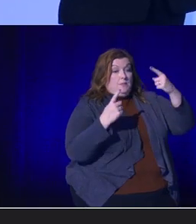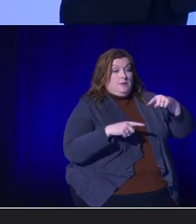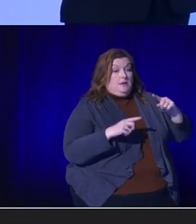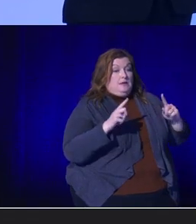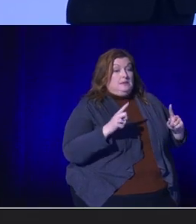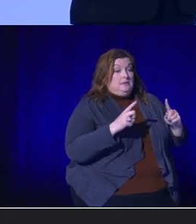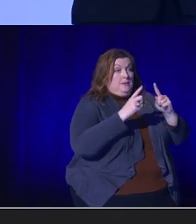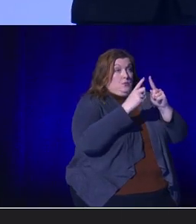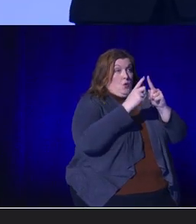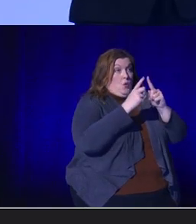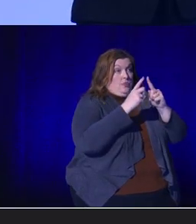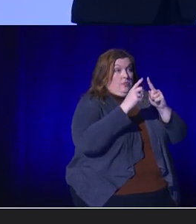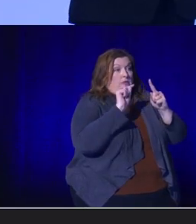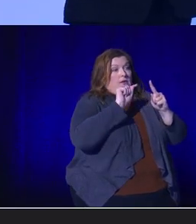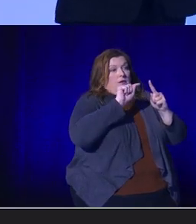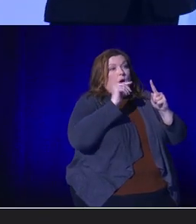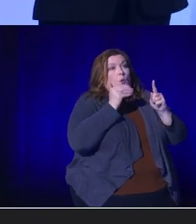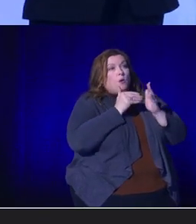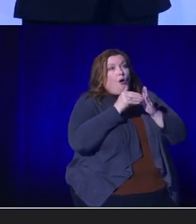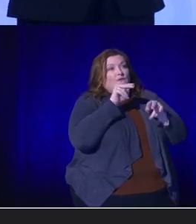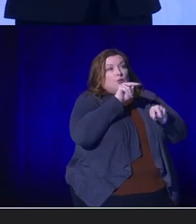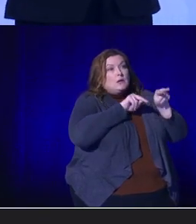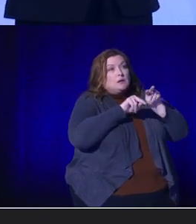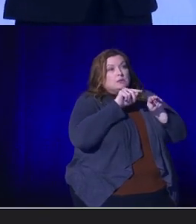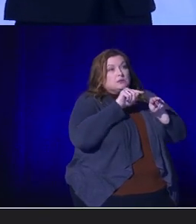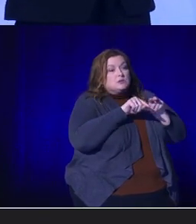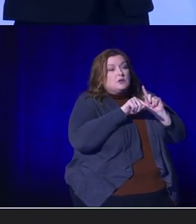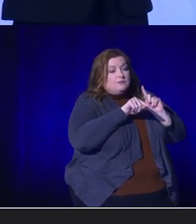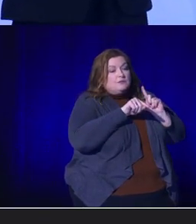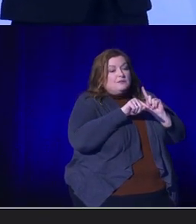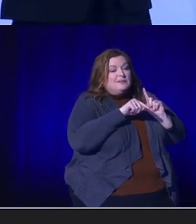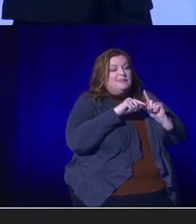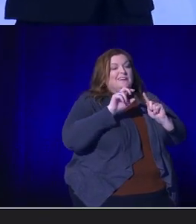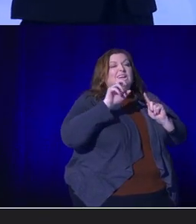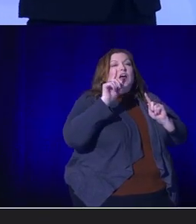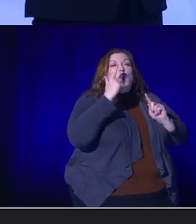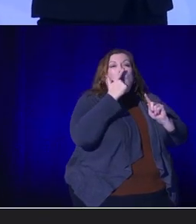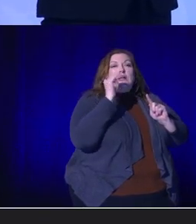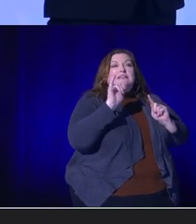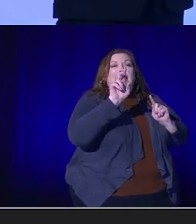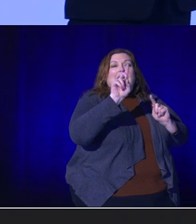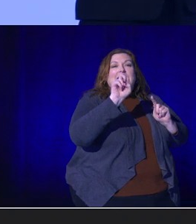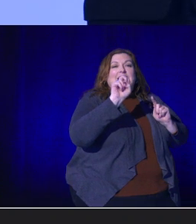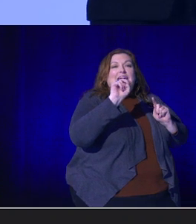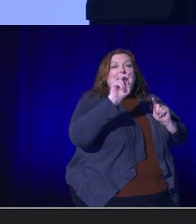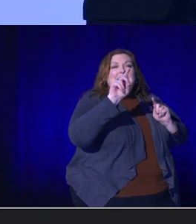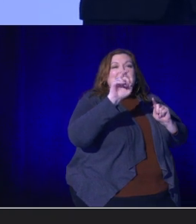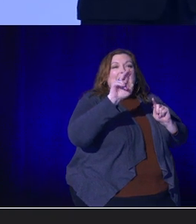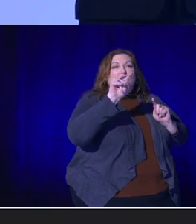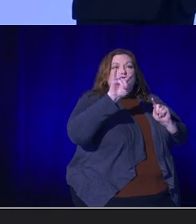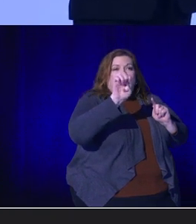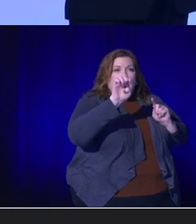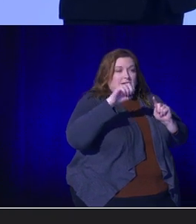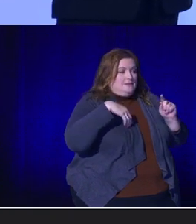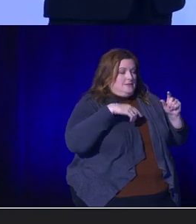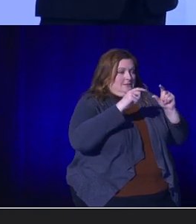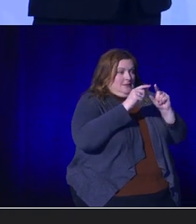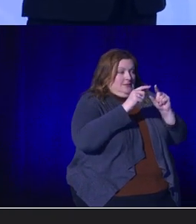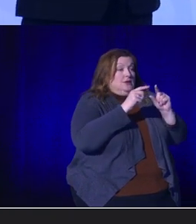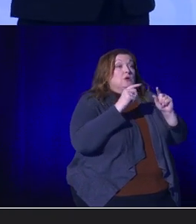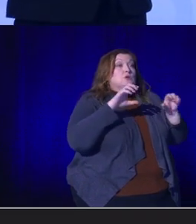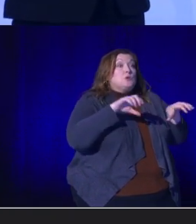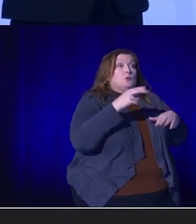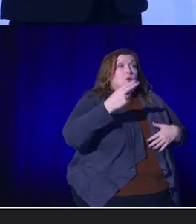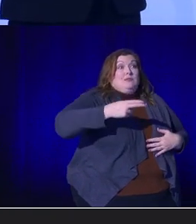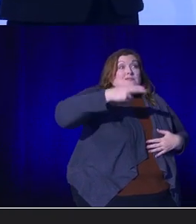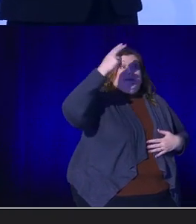growth is where we often observe these dendritic features. And so we're doing this at a quite high C